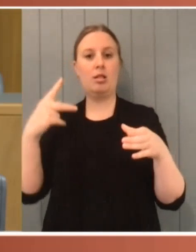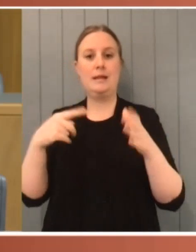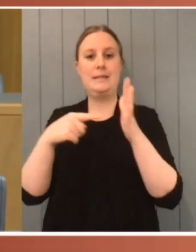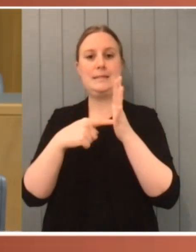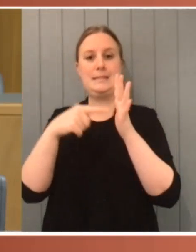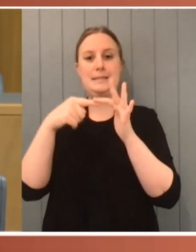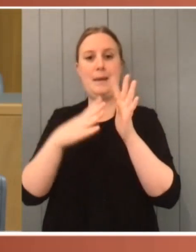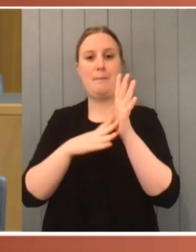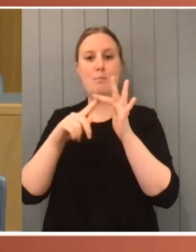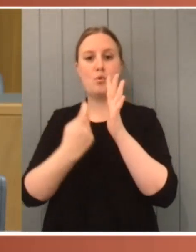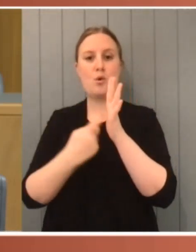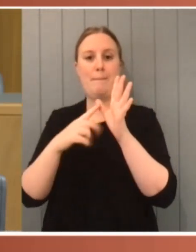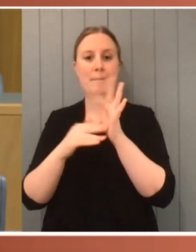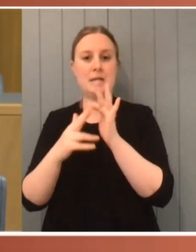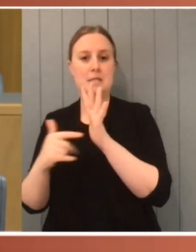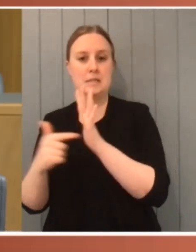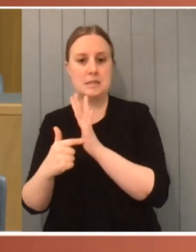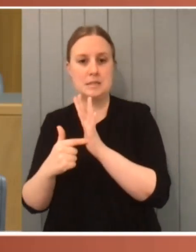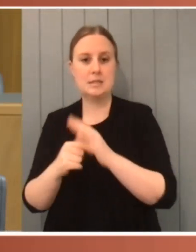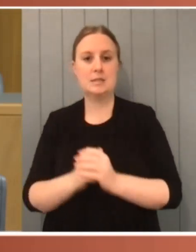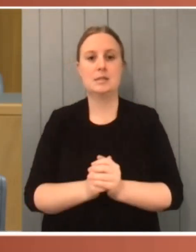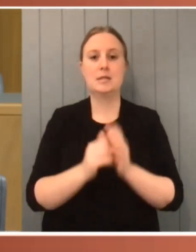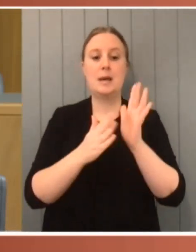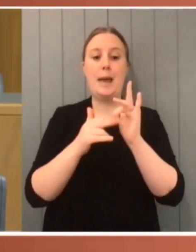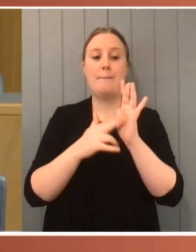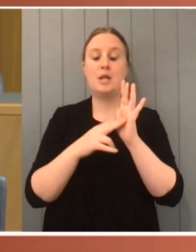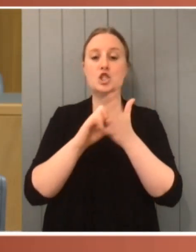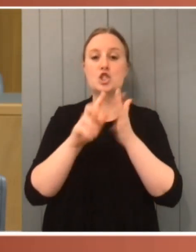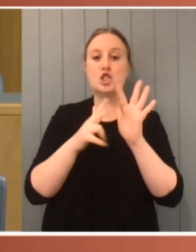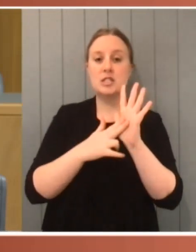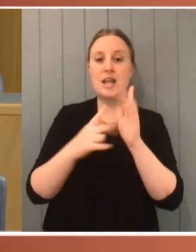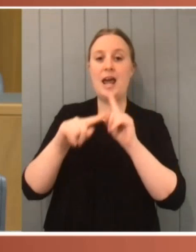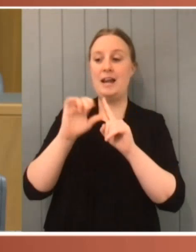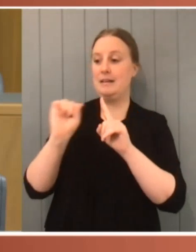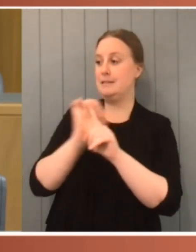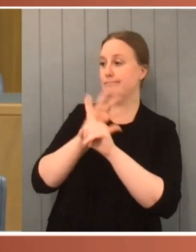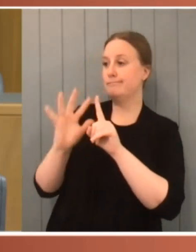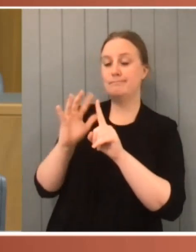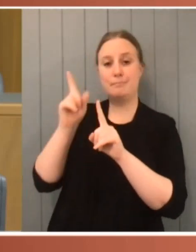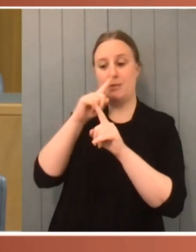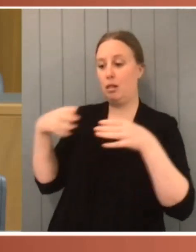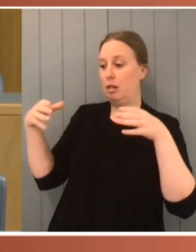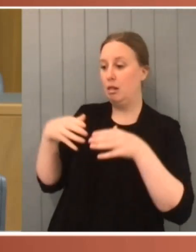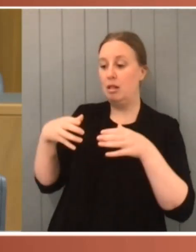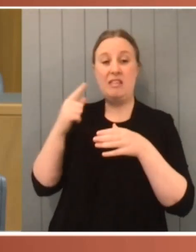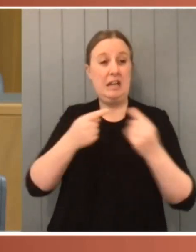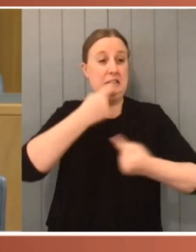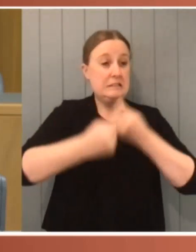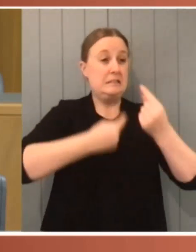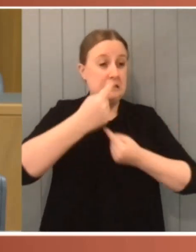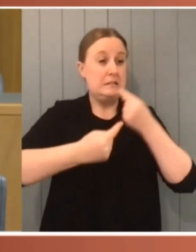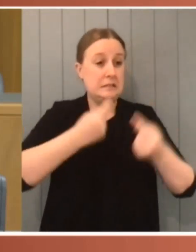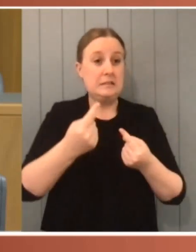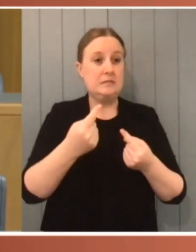compulsion, prosecuted by Minchin and his allies, fell on stony ground. In a pragmatic-minded